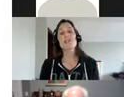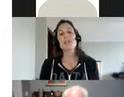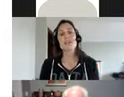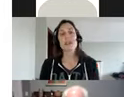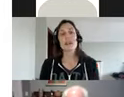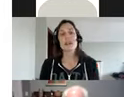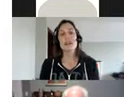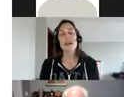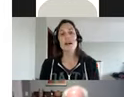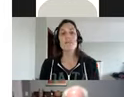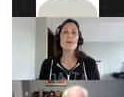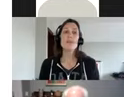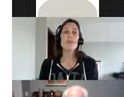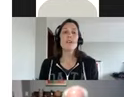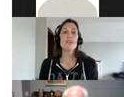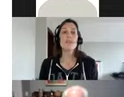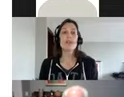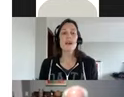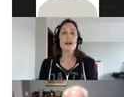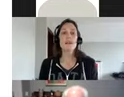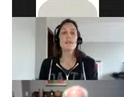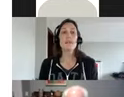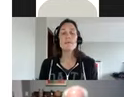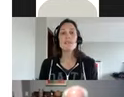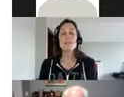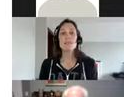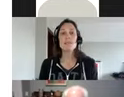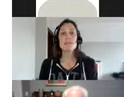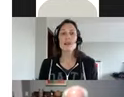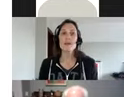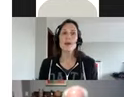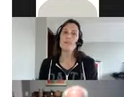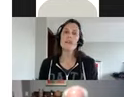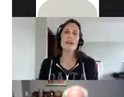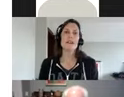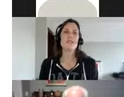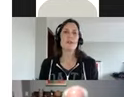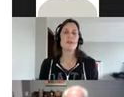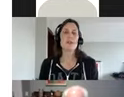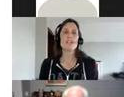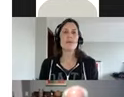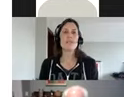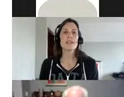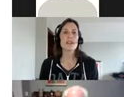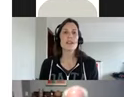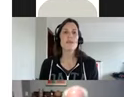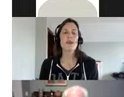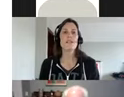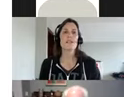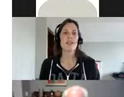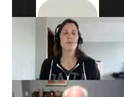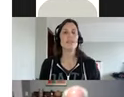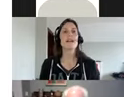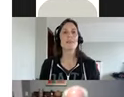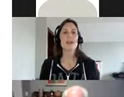very close to your data. And people who are looking at the maps that you produce are probably not as familiar. And so it's going to take more